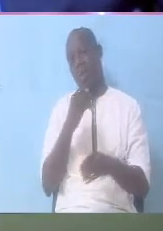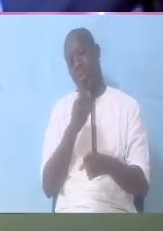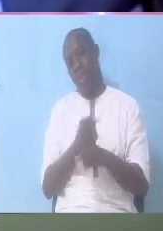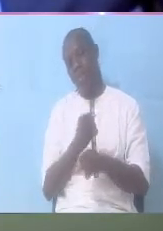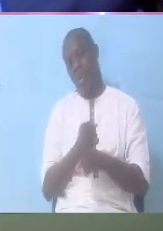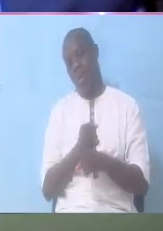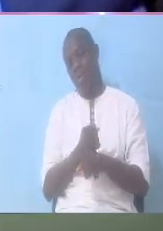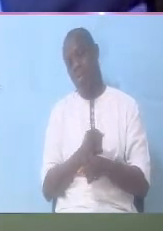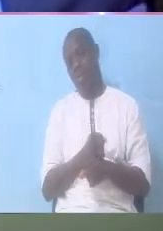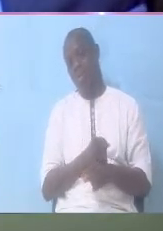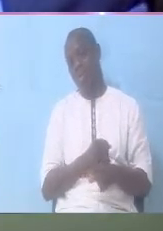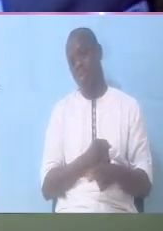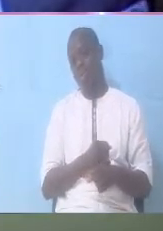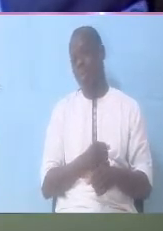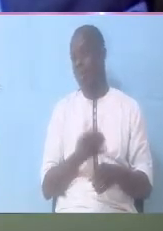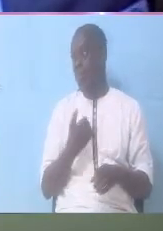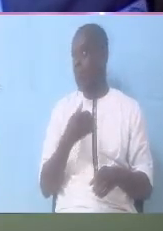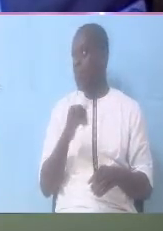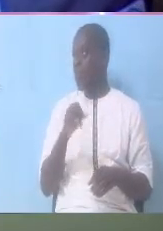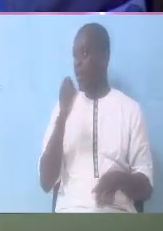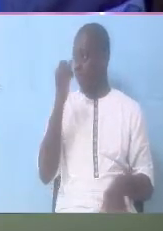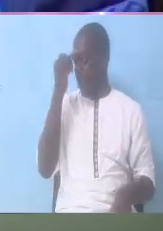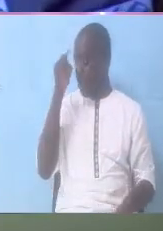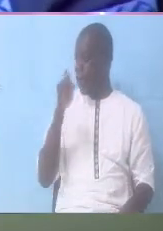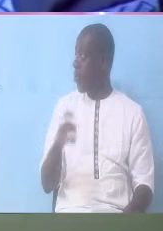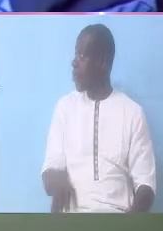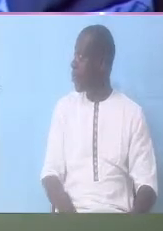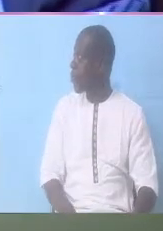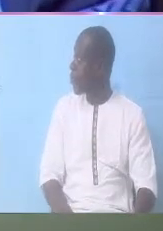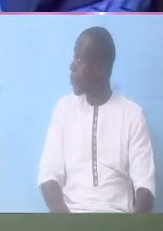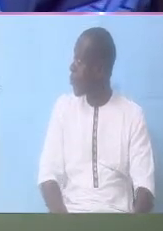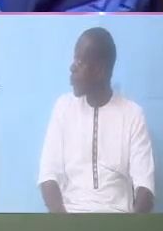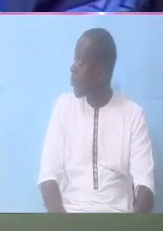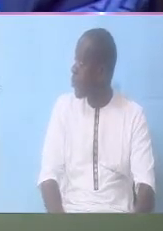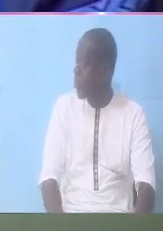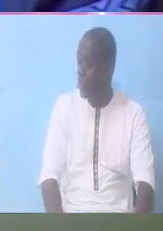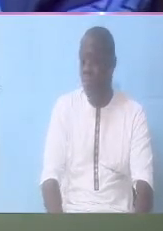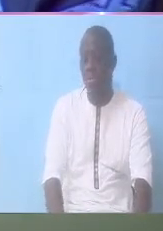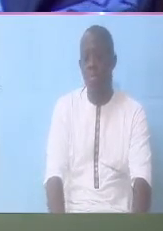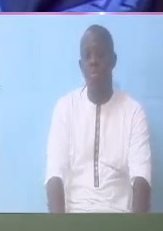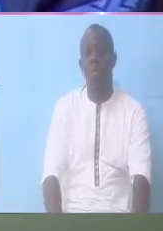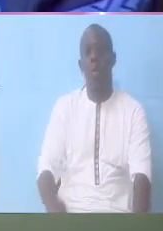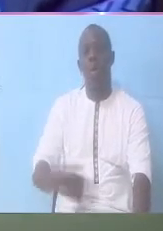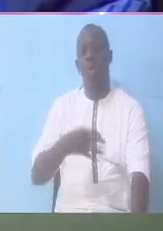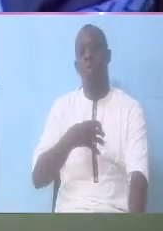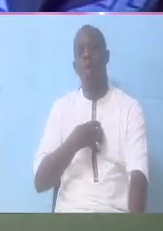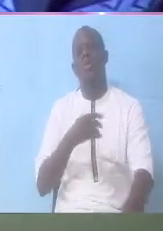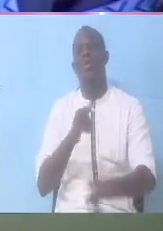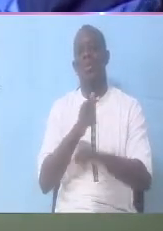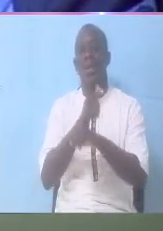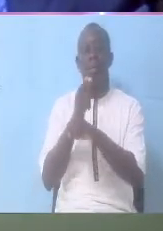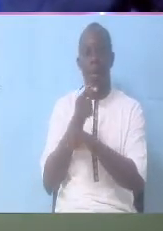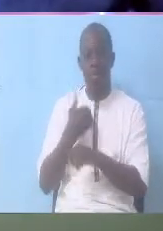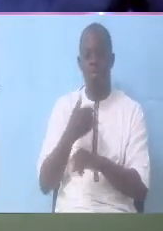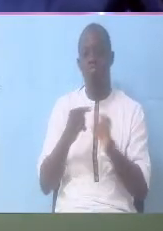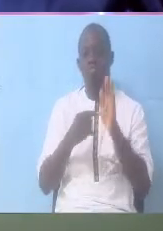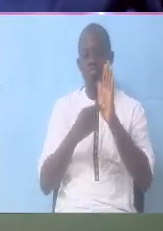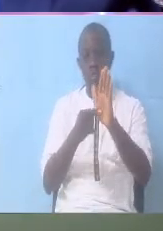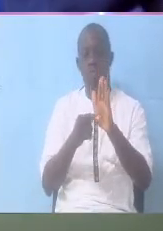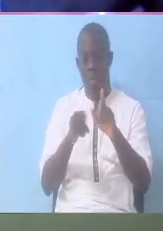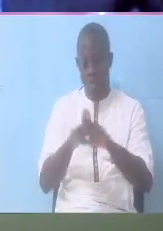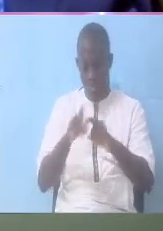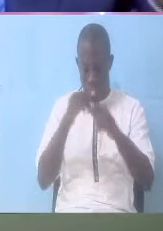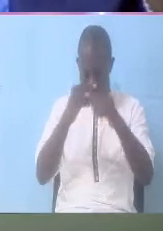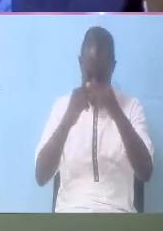sent it to me on WhatsApp. I do have the list. Yes. I mean, let the camera people show the list on the screen so